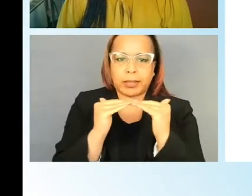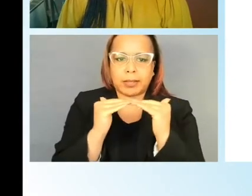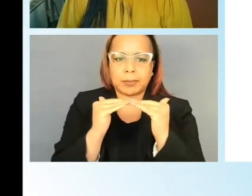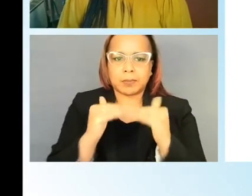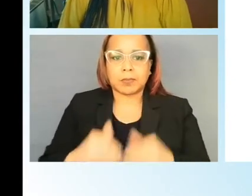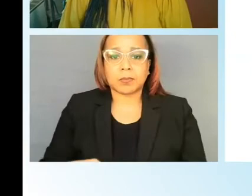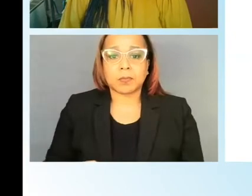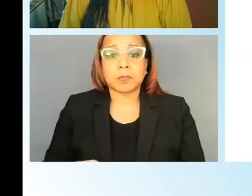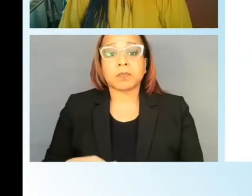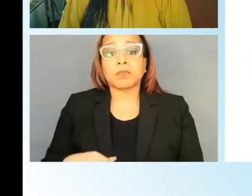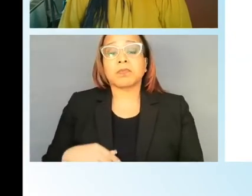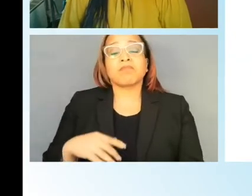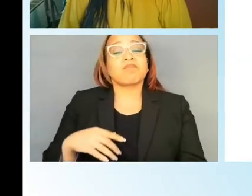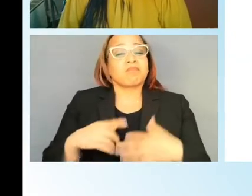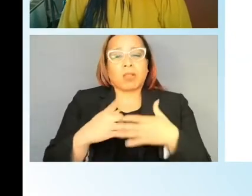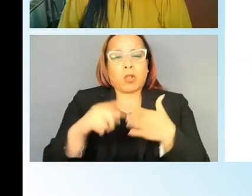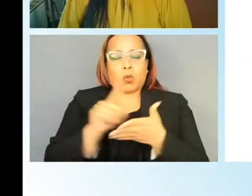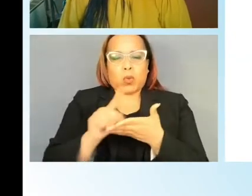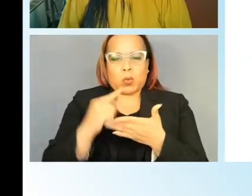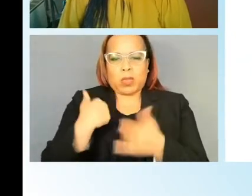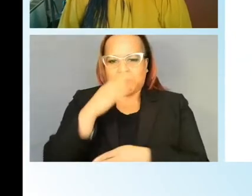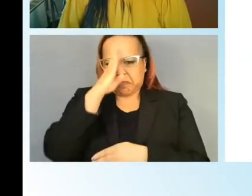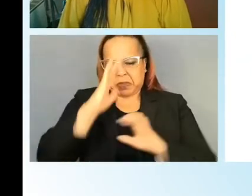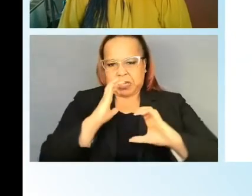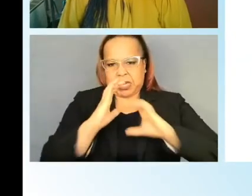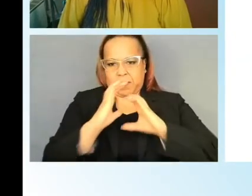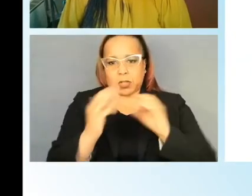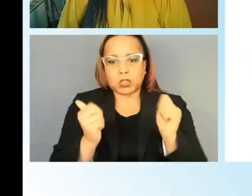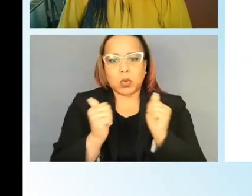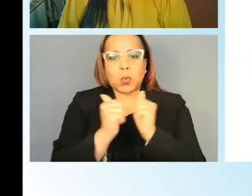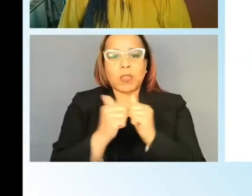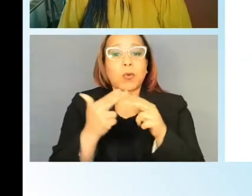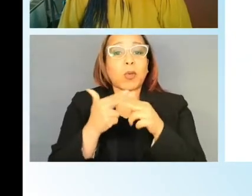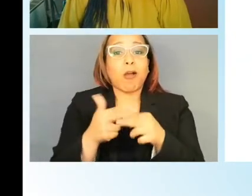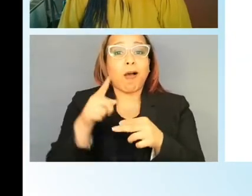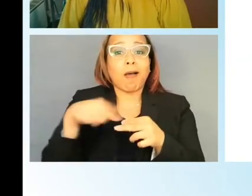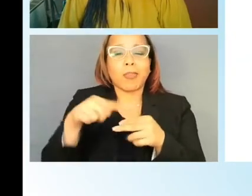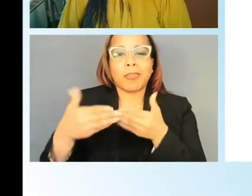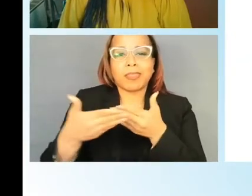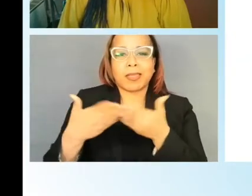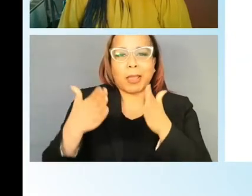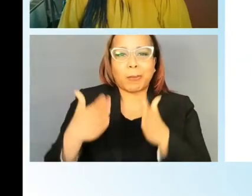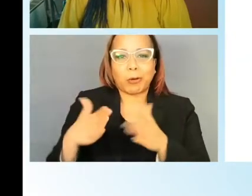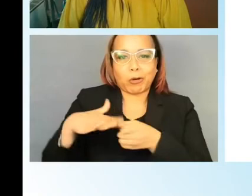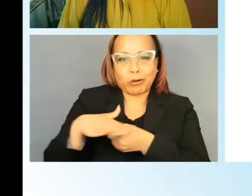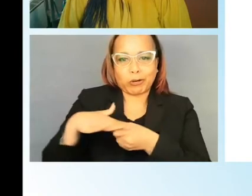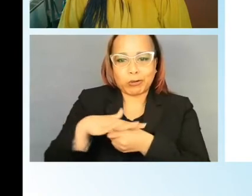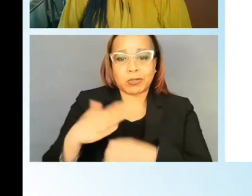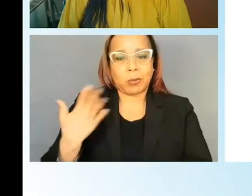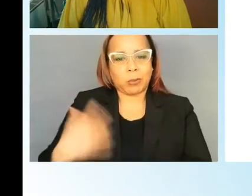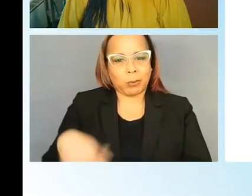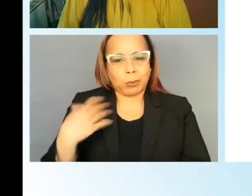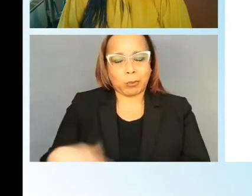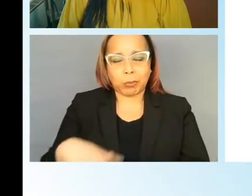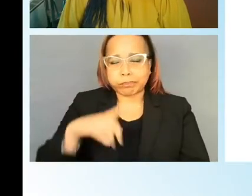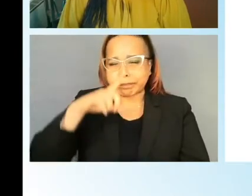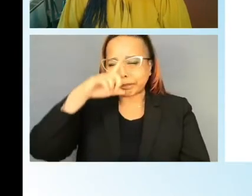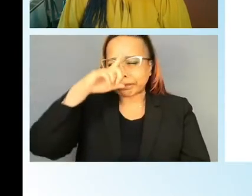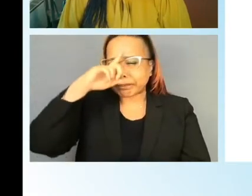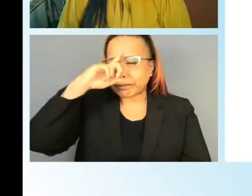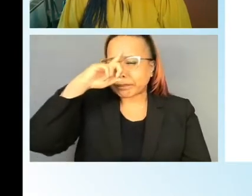The following week, we had a candid conversation that we called The Neighbors, and we were graced by the brilliance